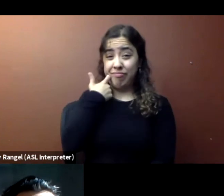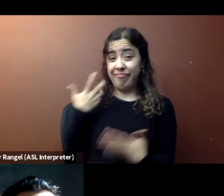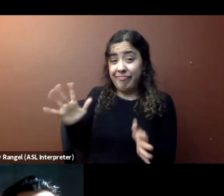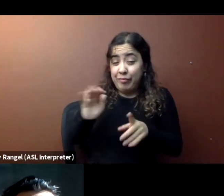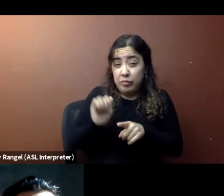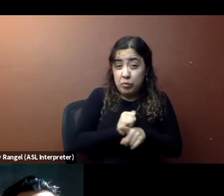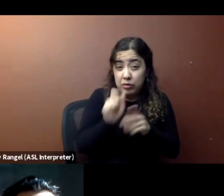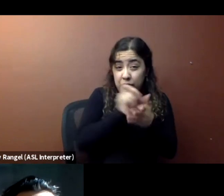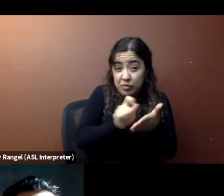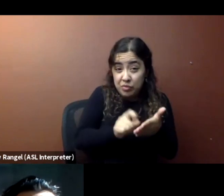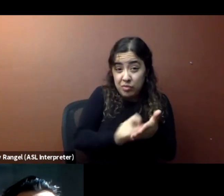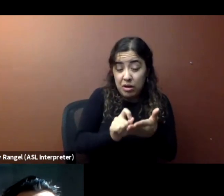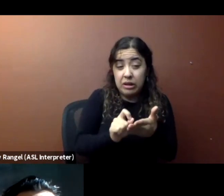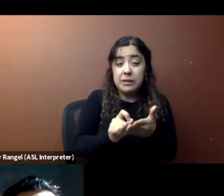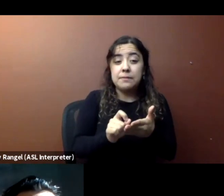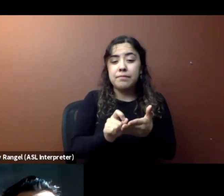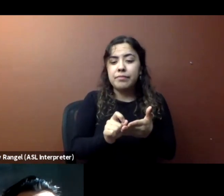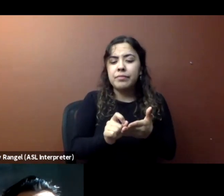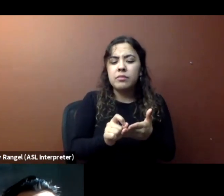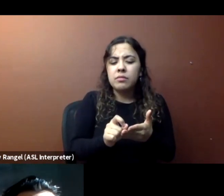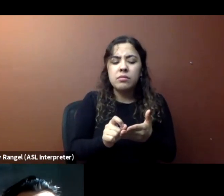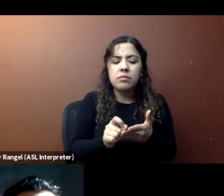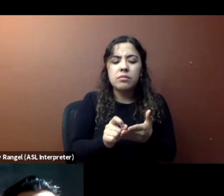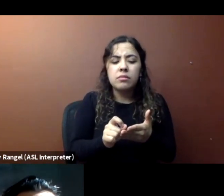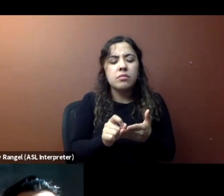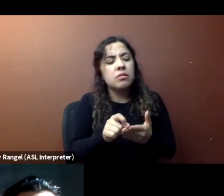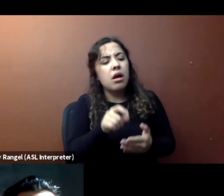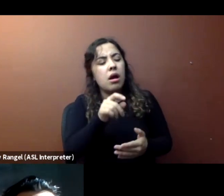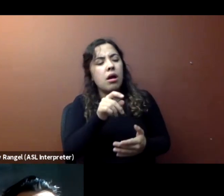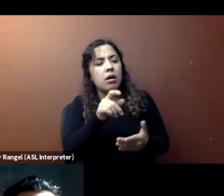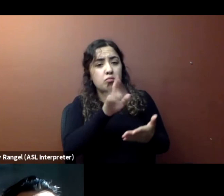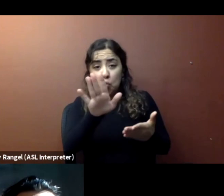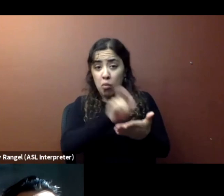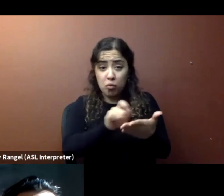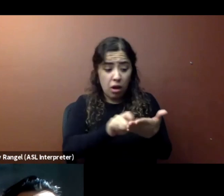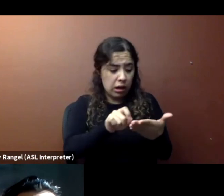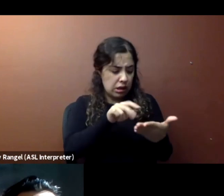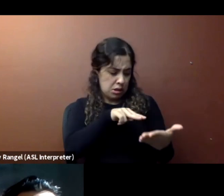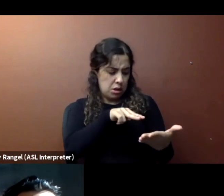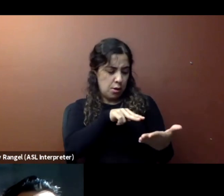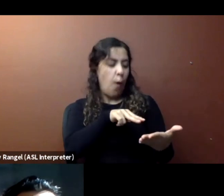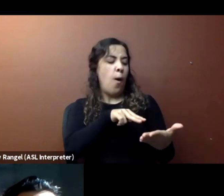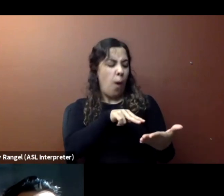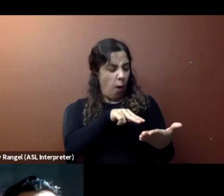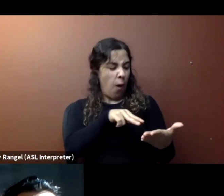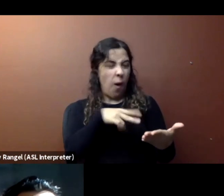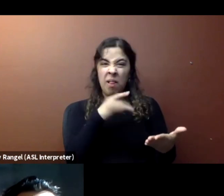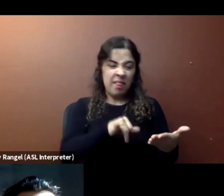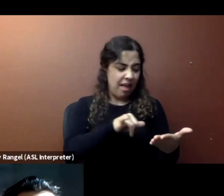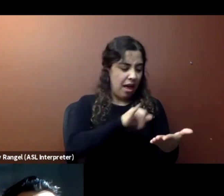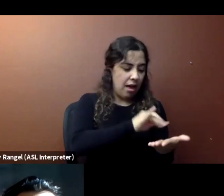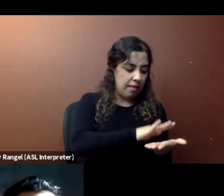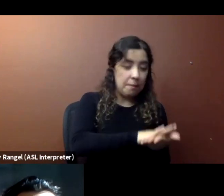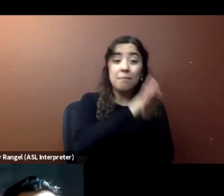take whatever strikes you from them and try to make sense of them in the form of a poem. And of